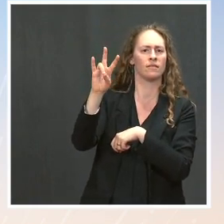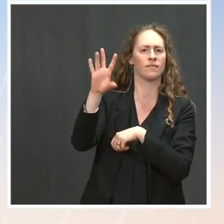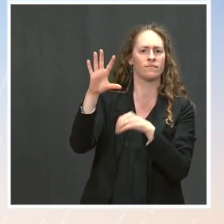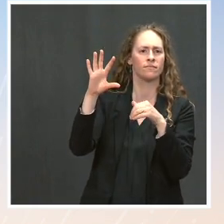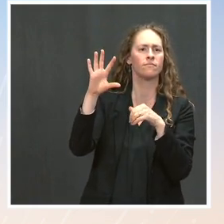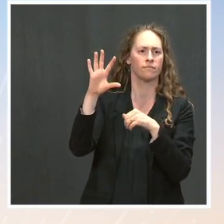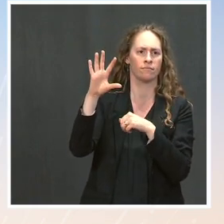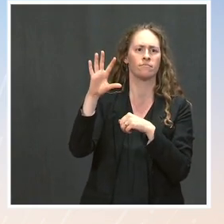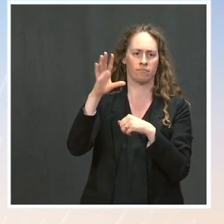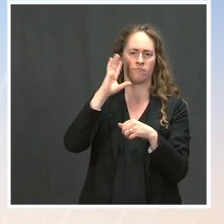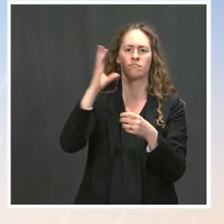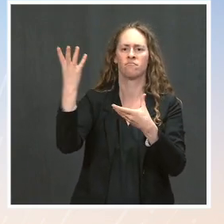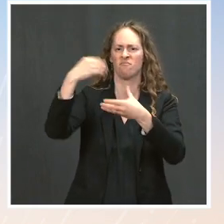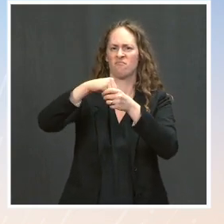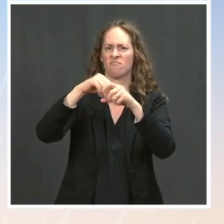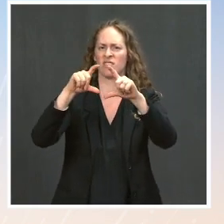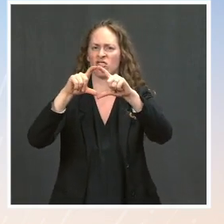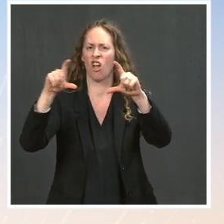card, and